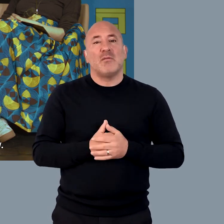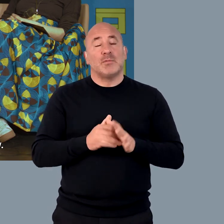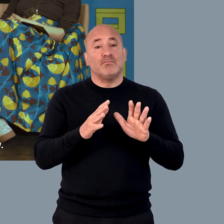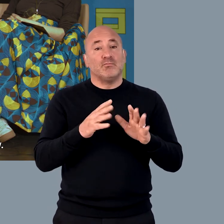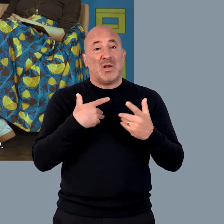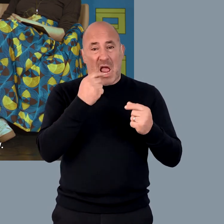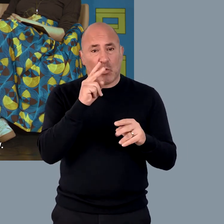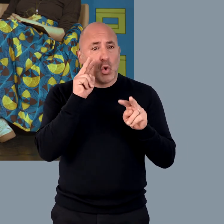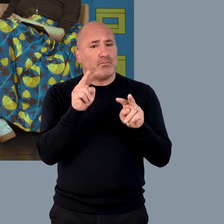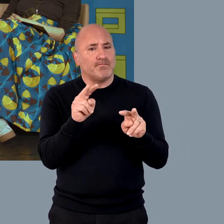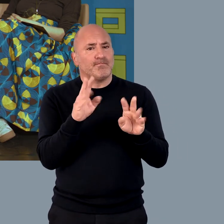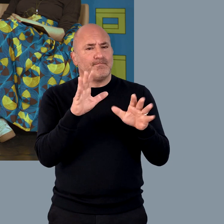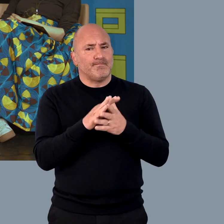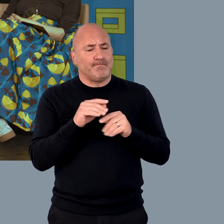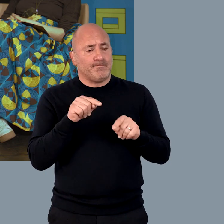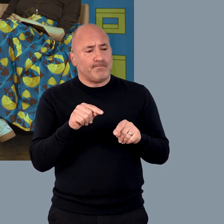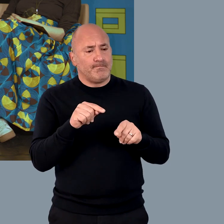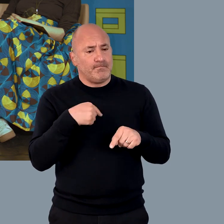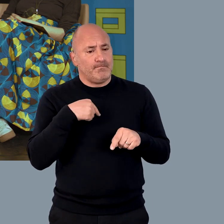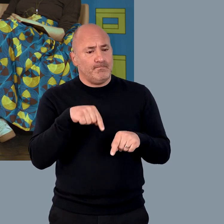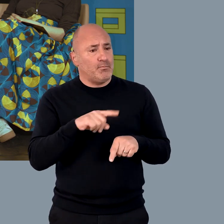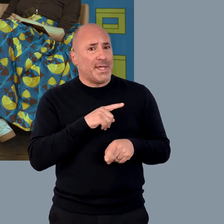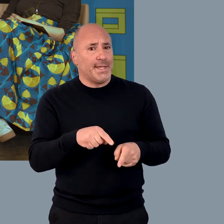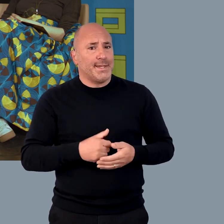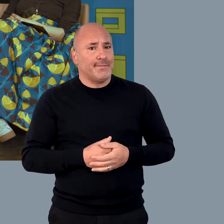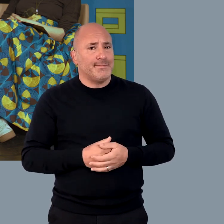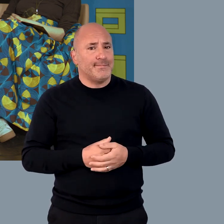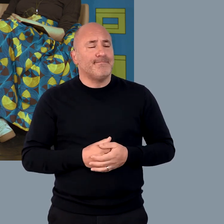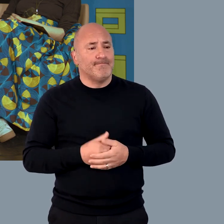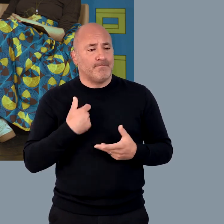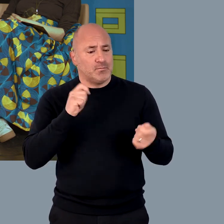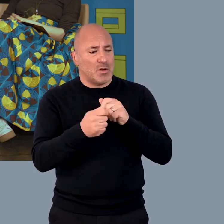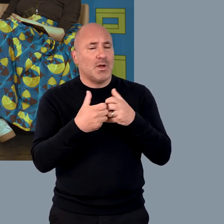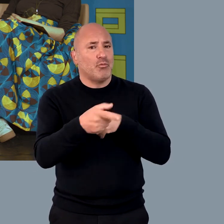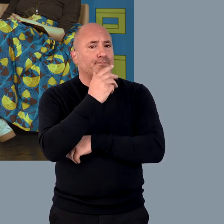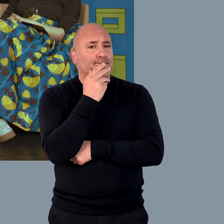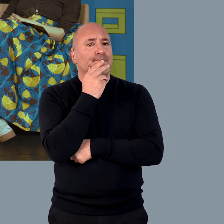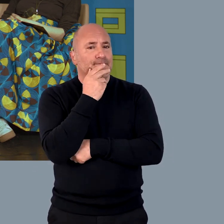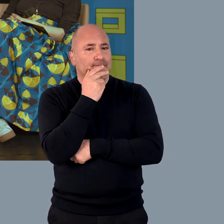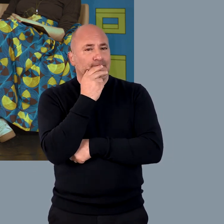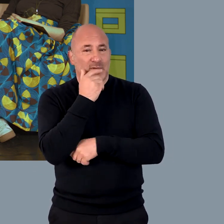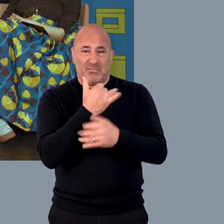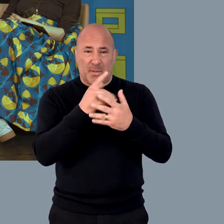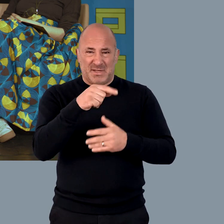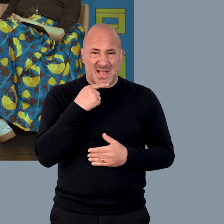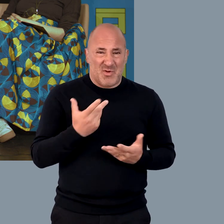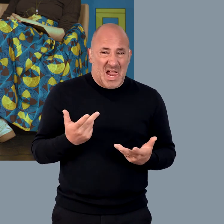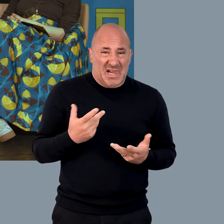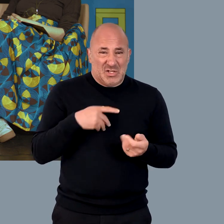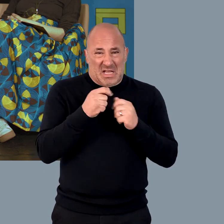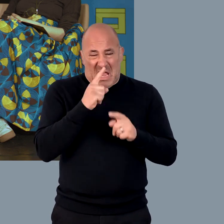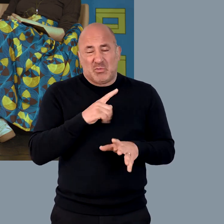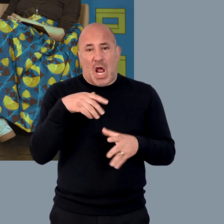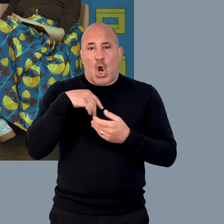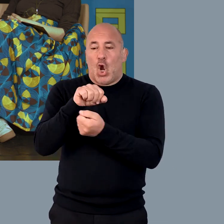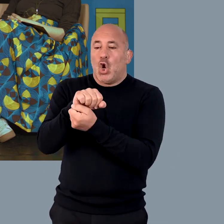we don't have time for that right now. But what we do have time for is to look at, okay, so why are we doing this? And then how do we make